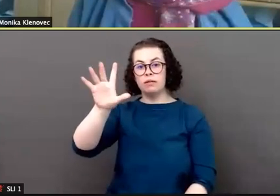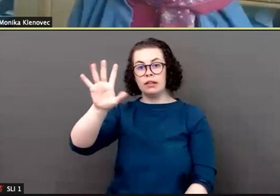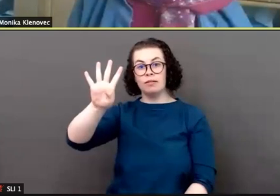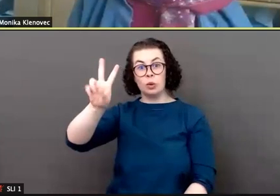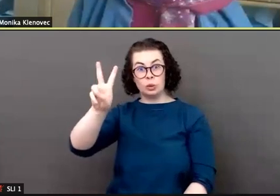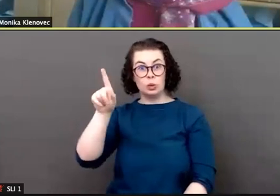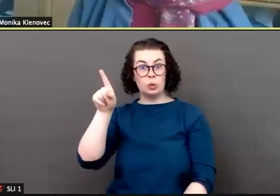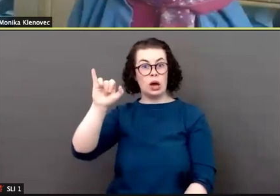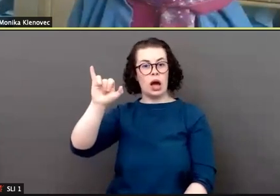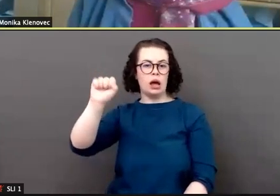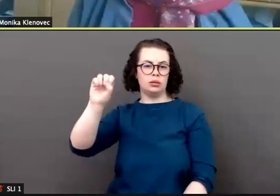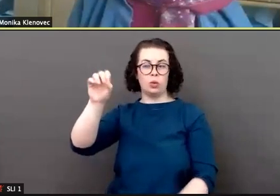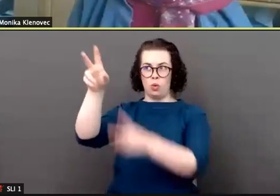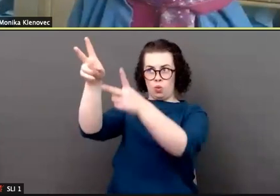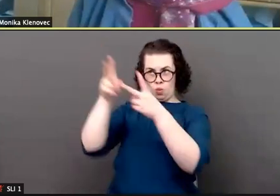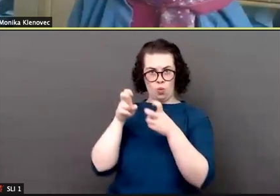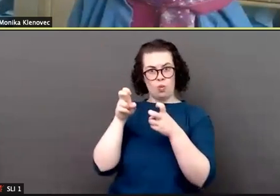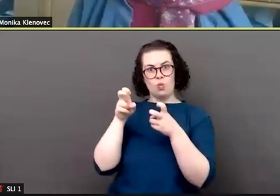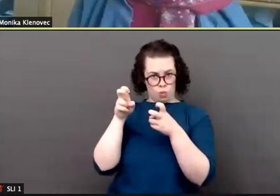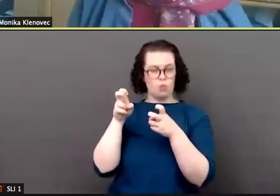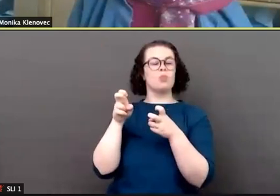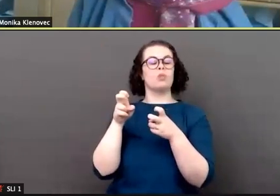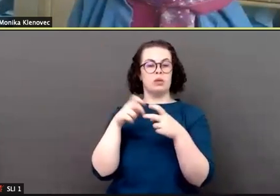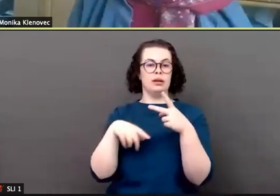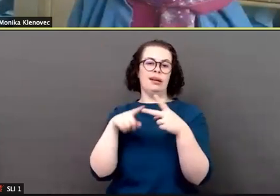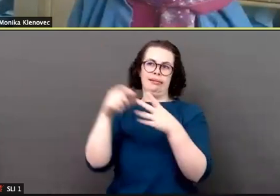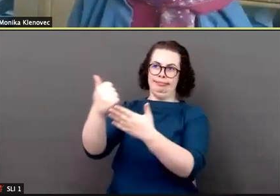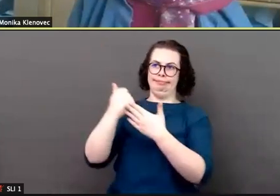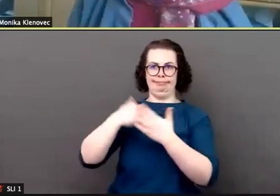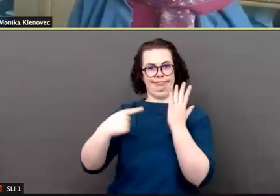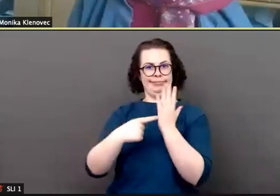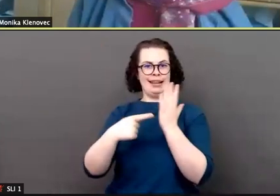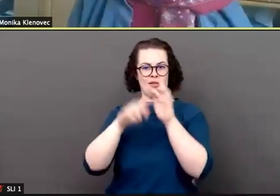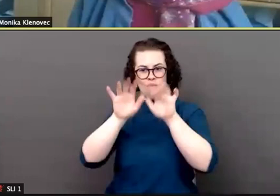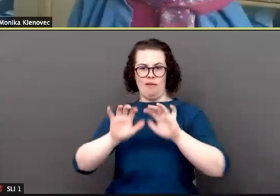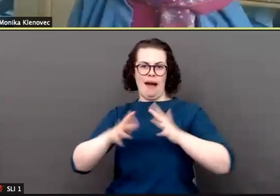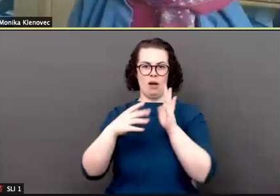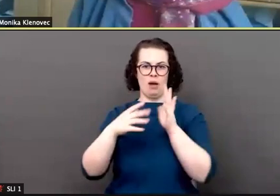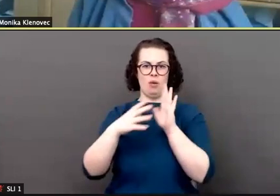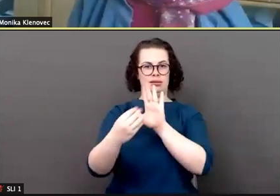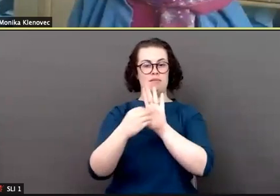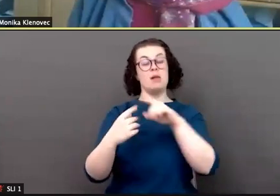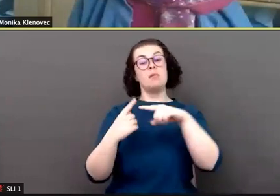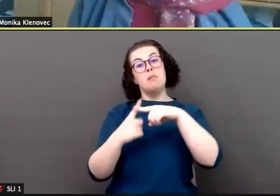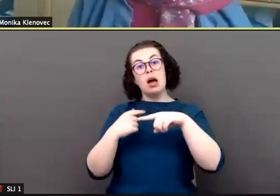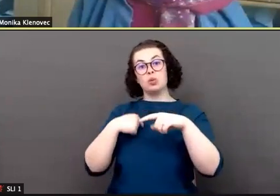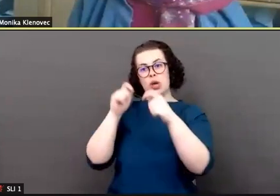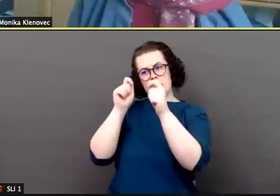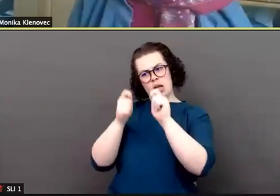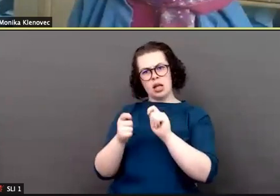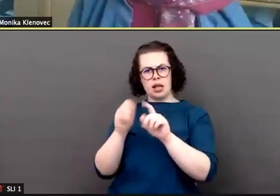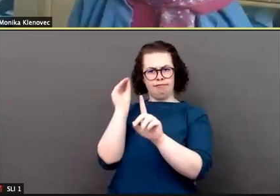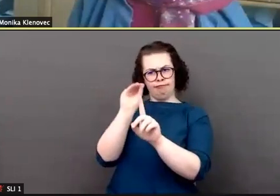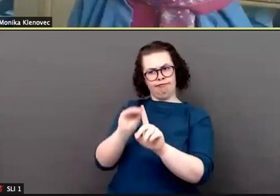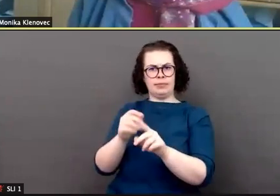published version, and of course, considering also the improvements in the revised version, which is